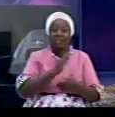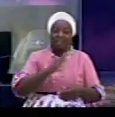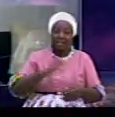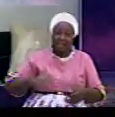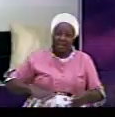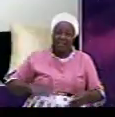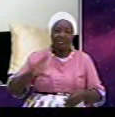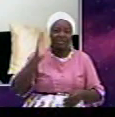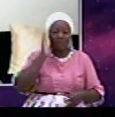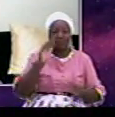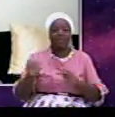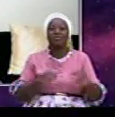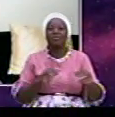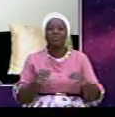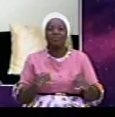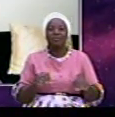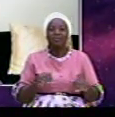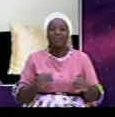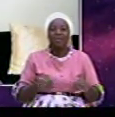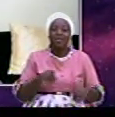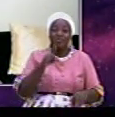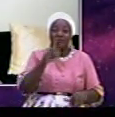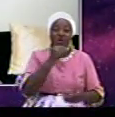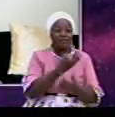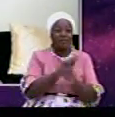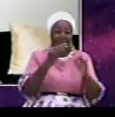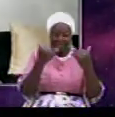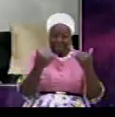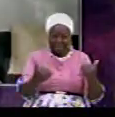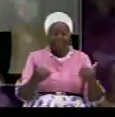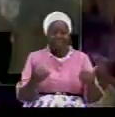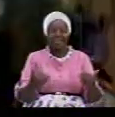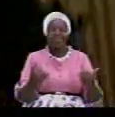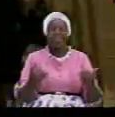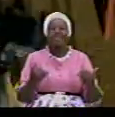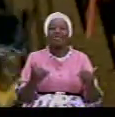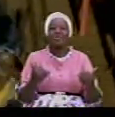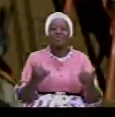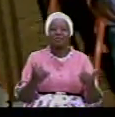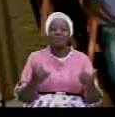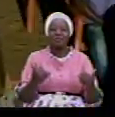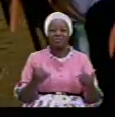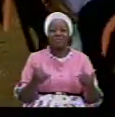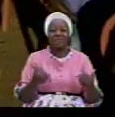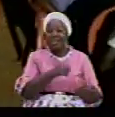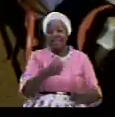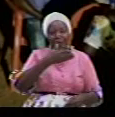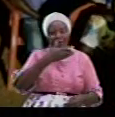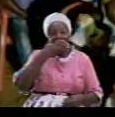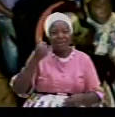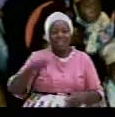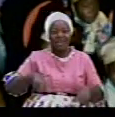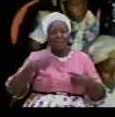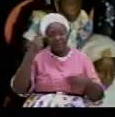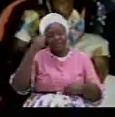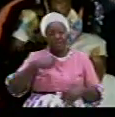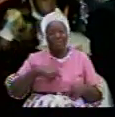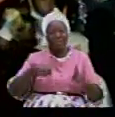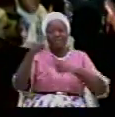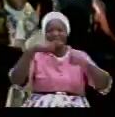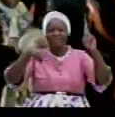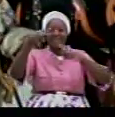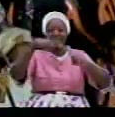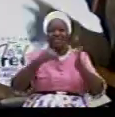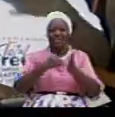do. You're free already. A better life for me. A better